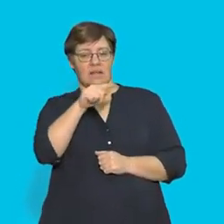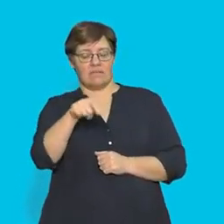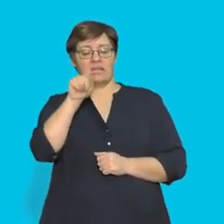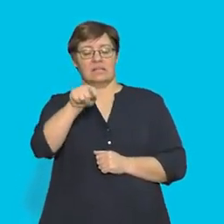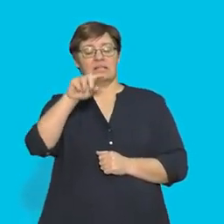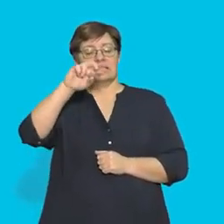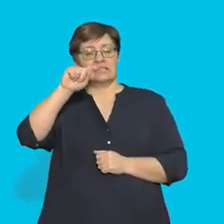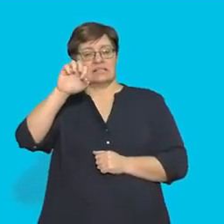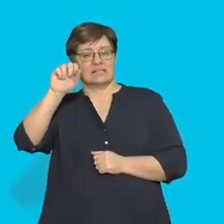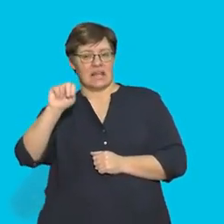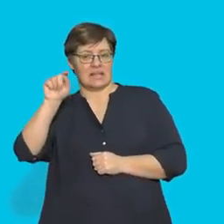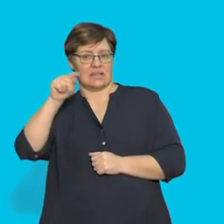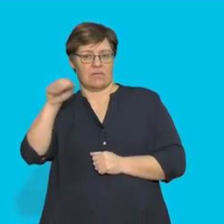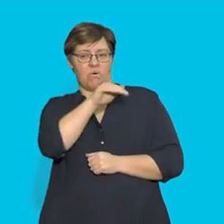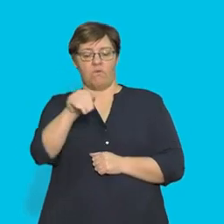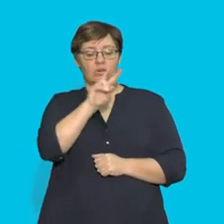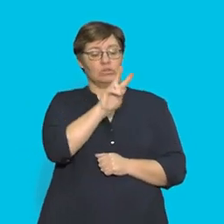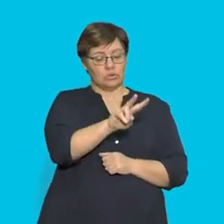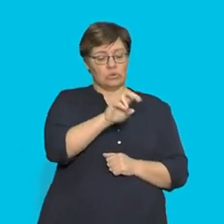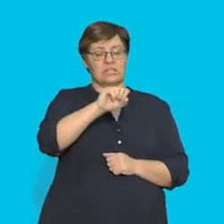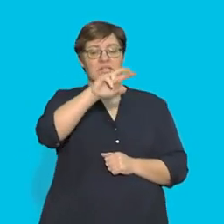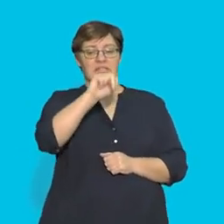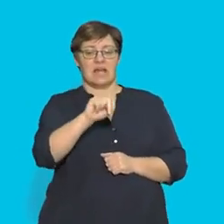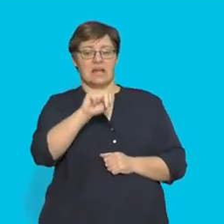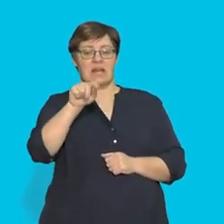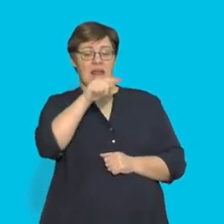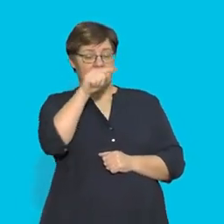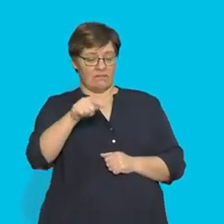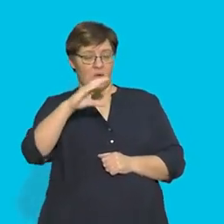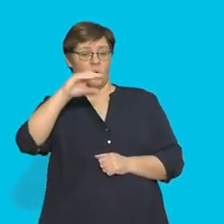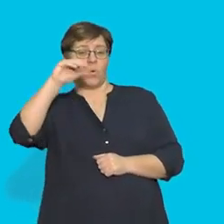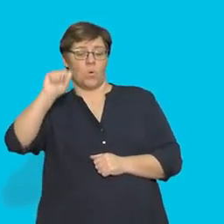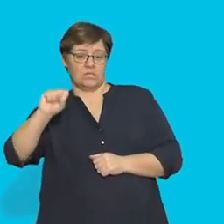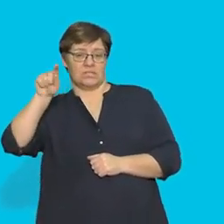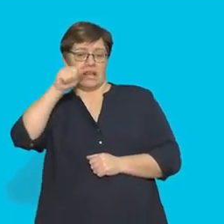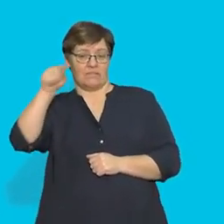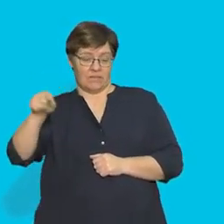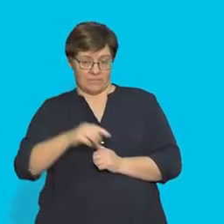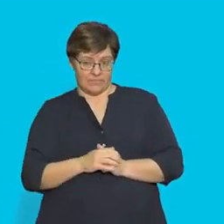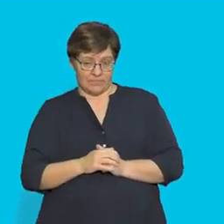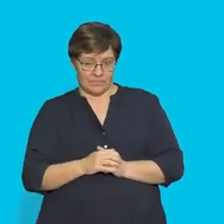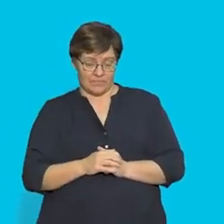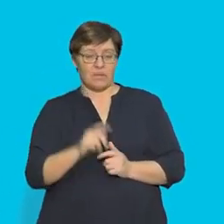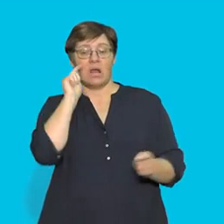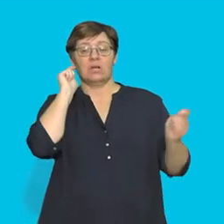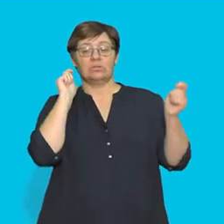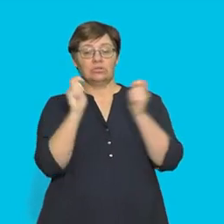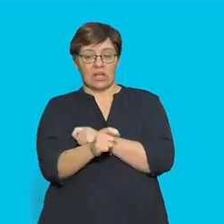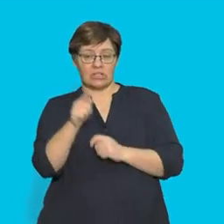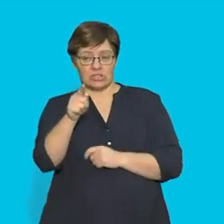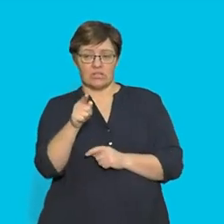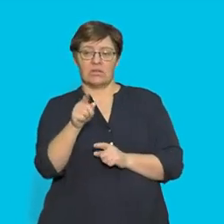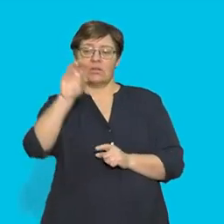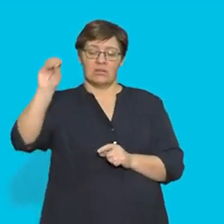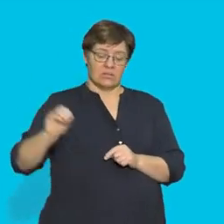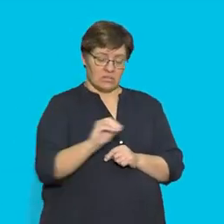of alpha, 10 of theta, over 2 sine alpha cos alpha. Remember, we got this from, we've changed that.